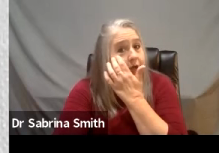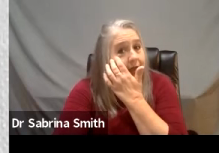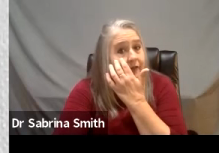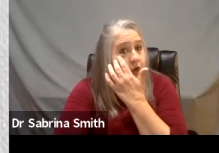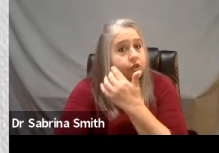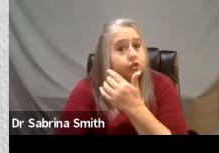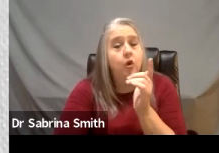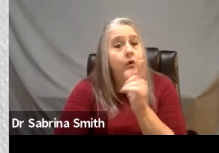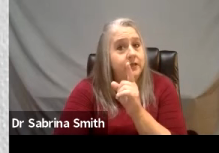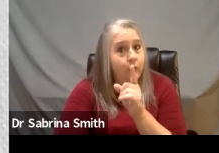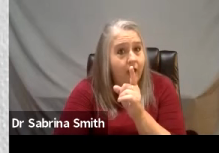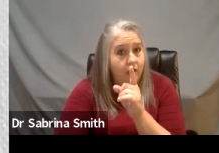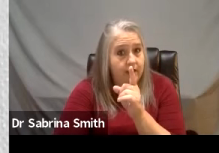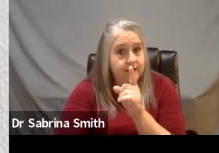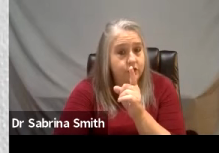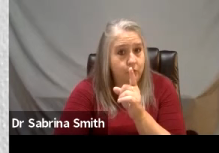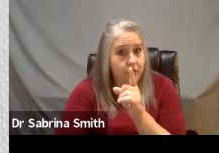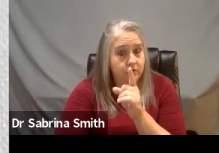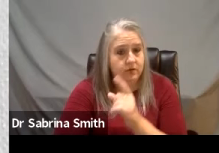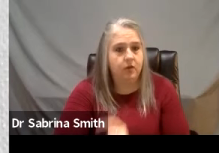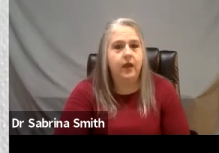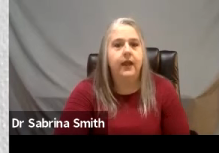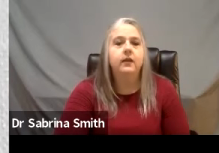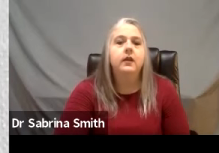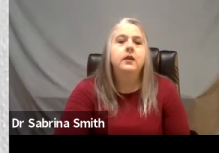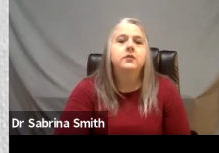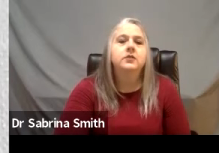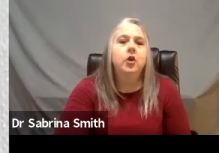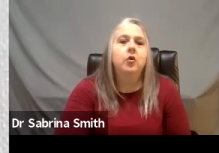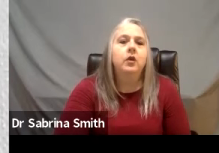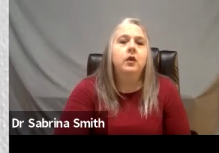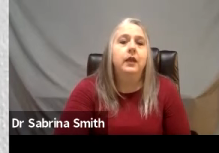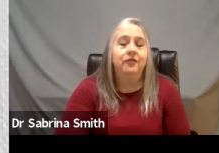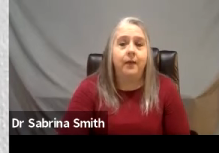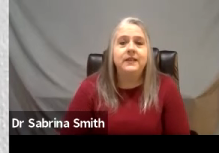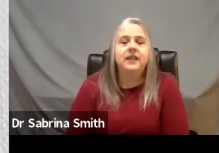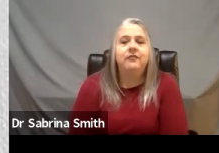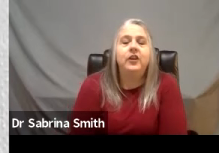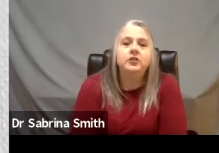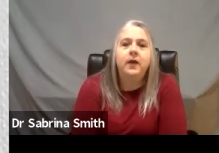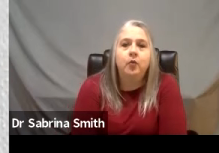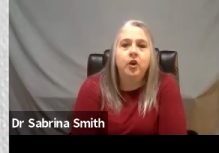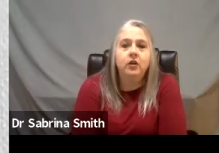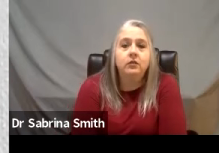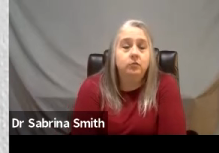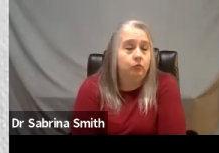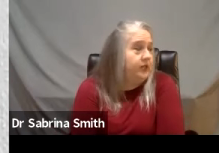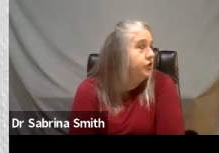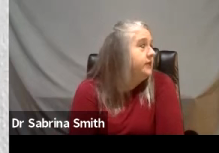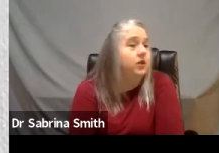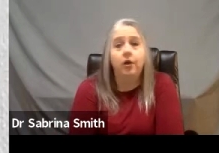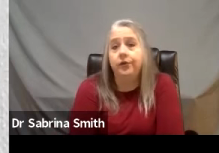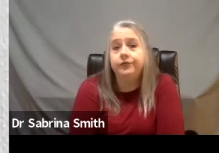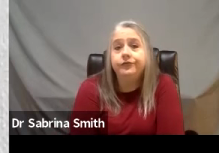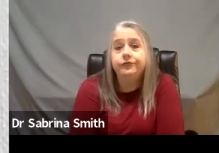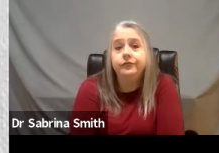we do not have in our control as well as interpreters, okay? So if I miss that fingerspell word, that